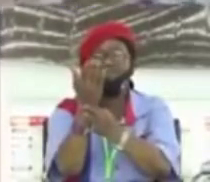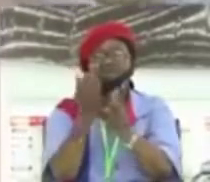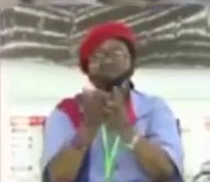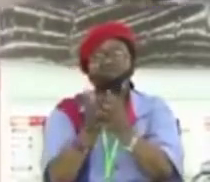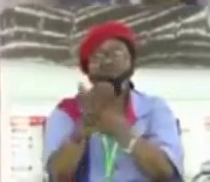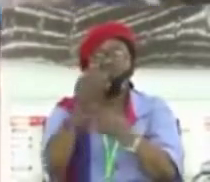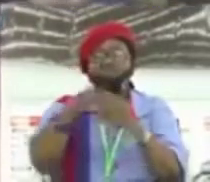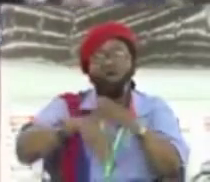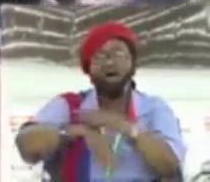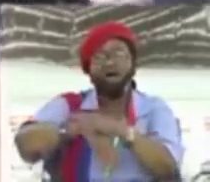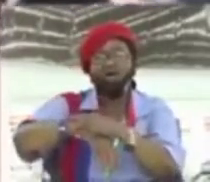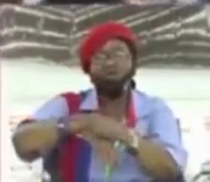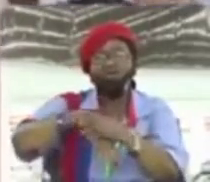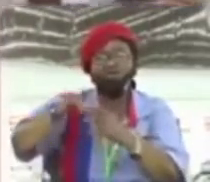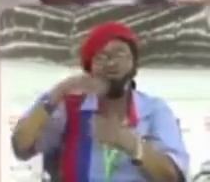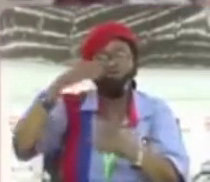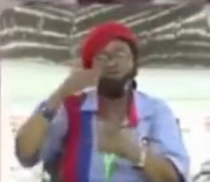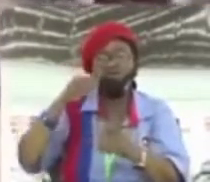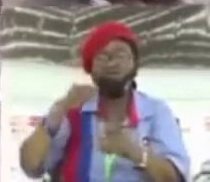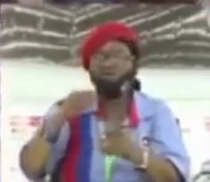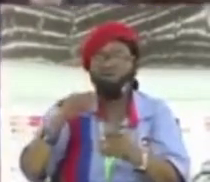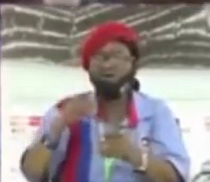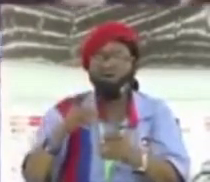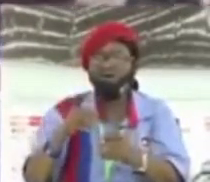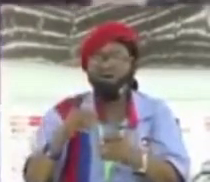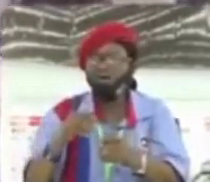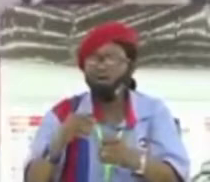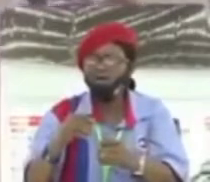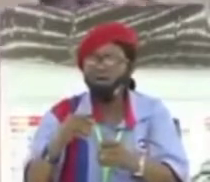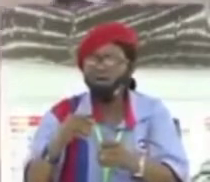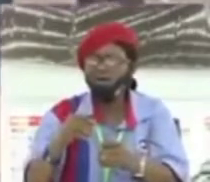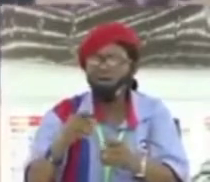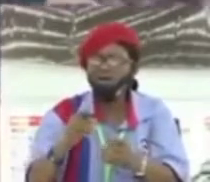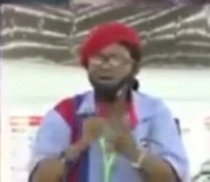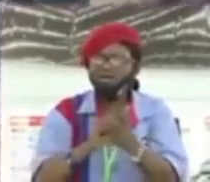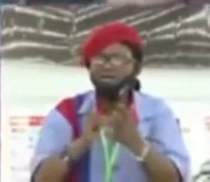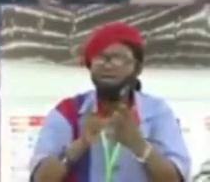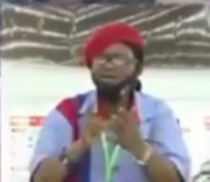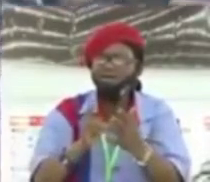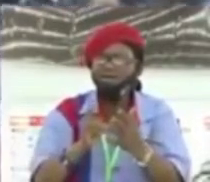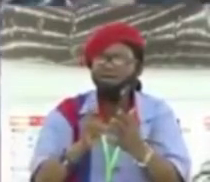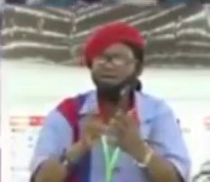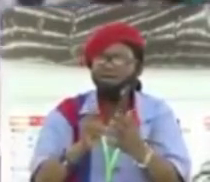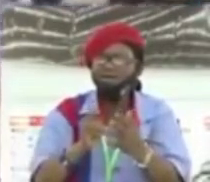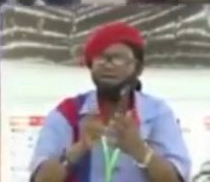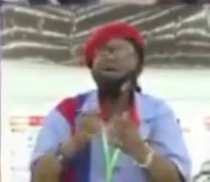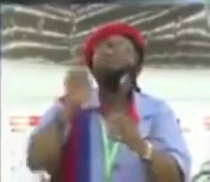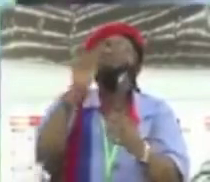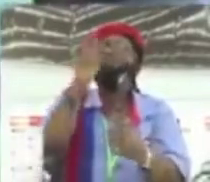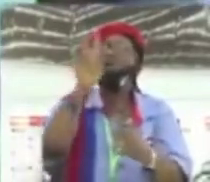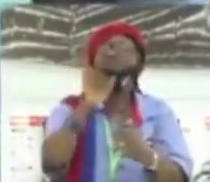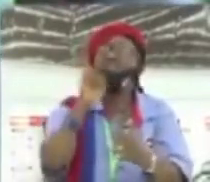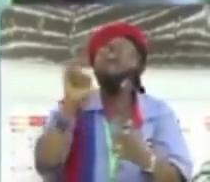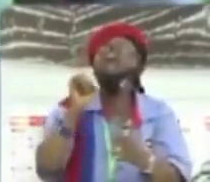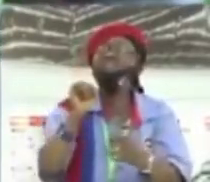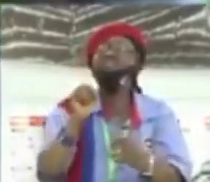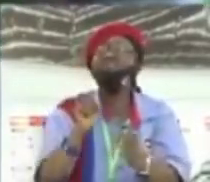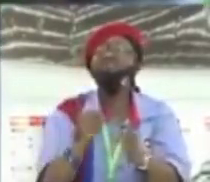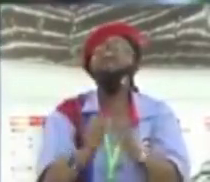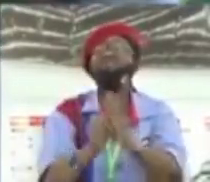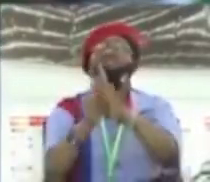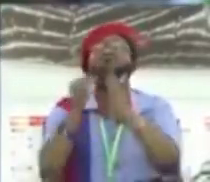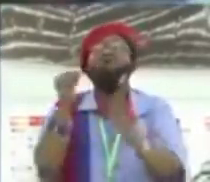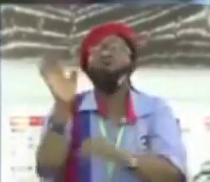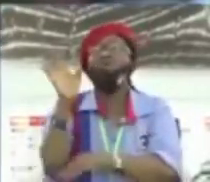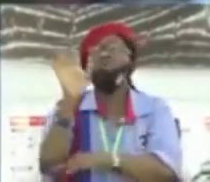12 is a symbol of pillars. Number kejila o je apeye awon